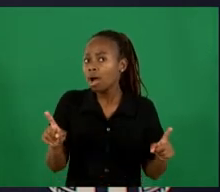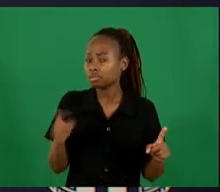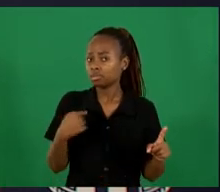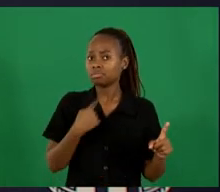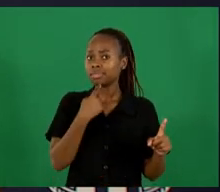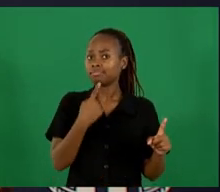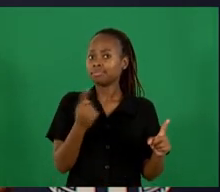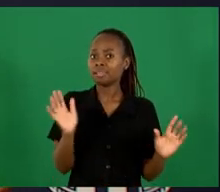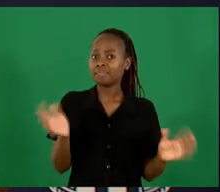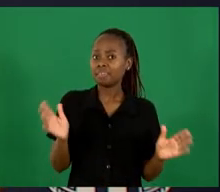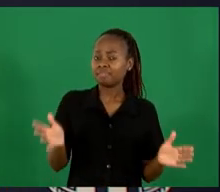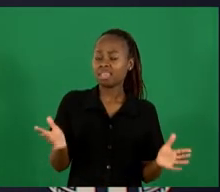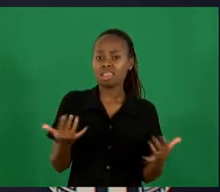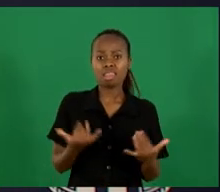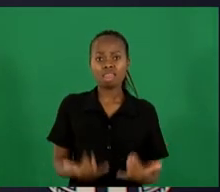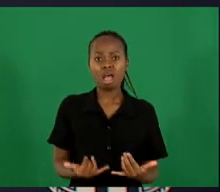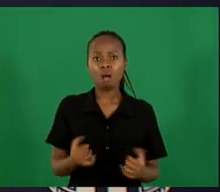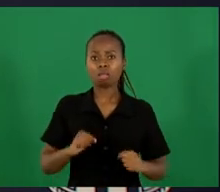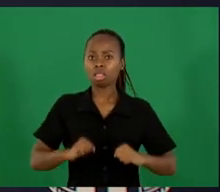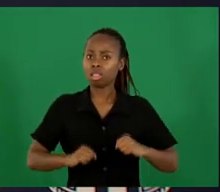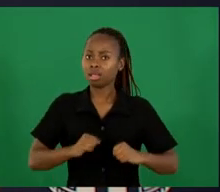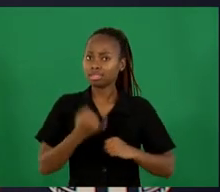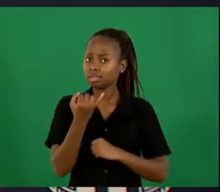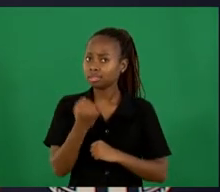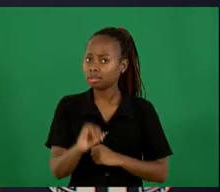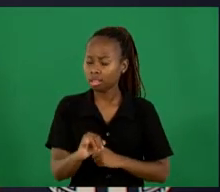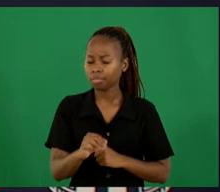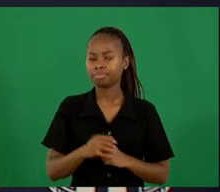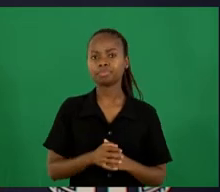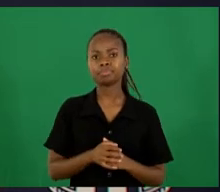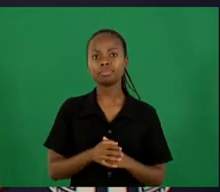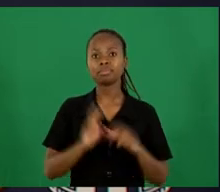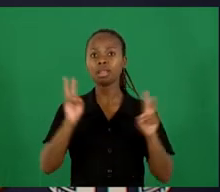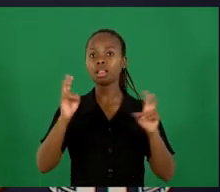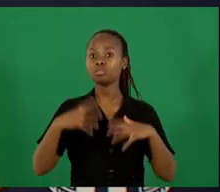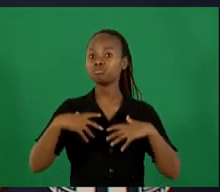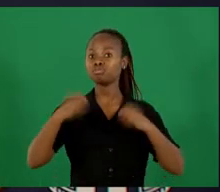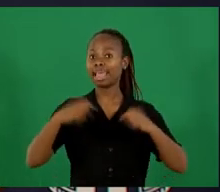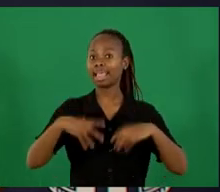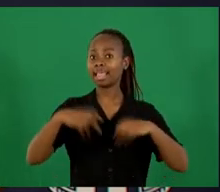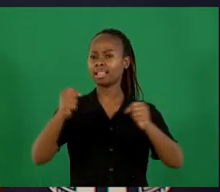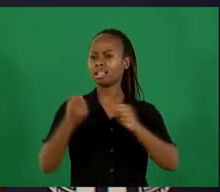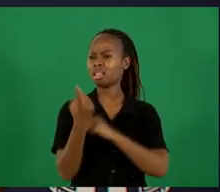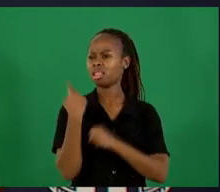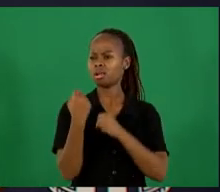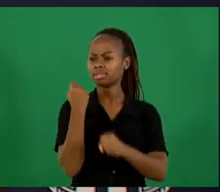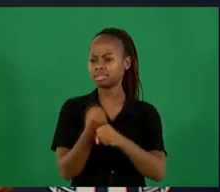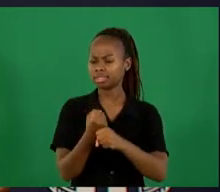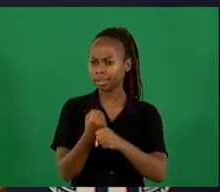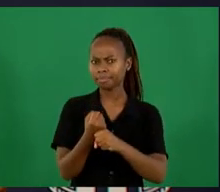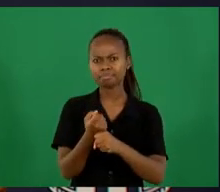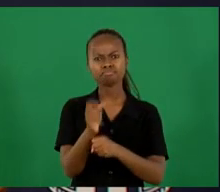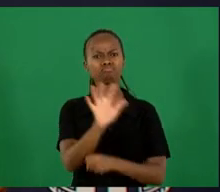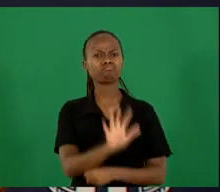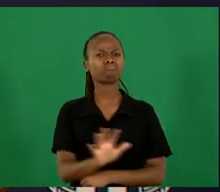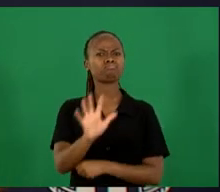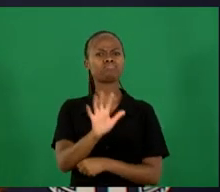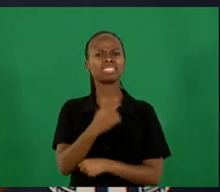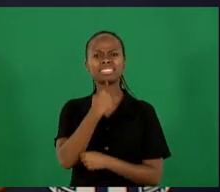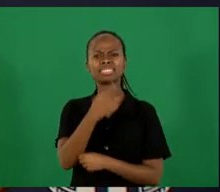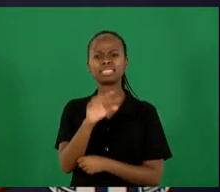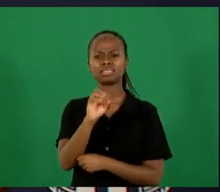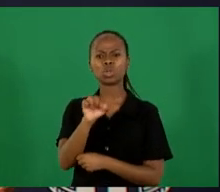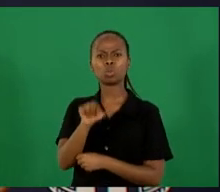of uncertainty out there. The load shedding, I think that last year when we did our estimate of